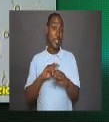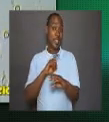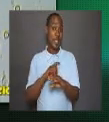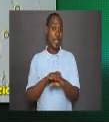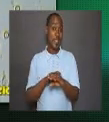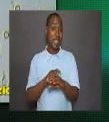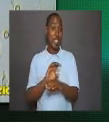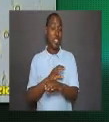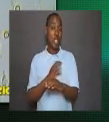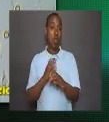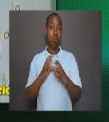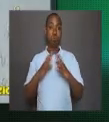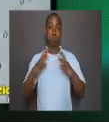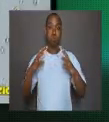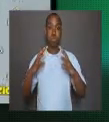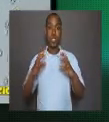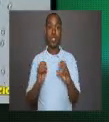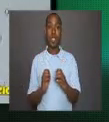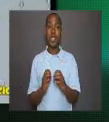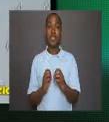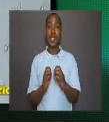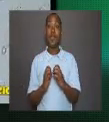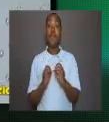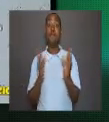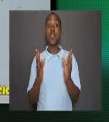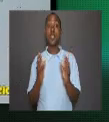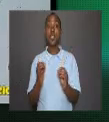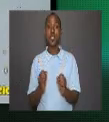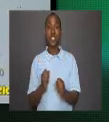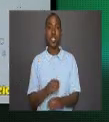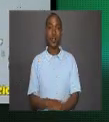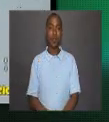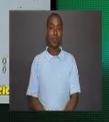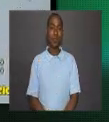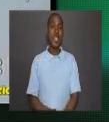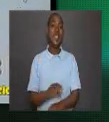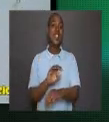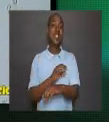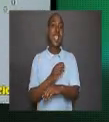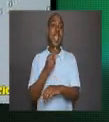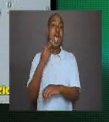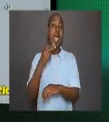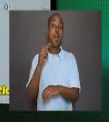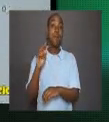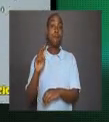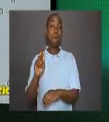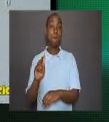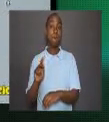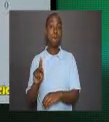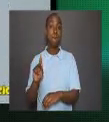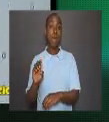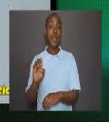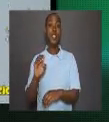possibly bursting them. If cells are in hypertonic solution, the